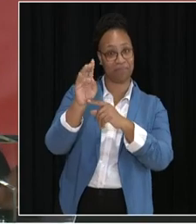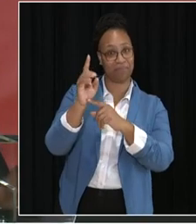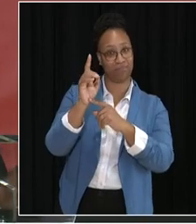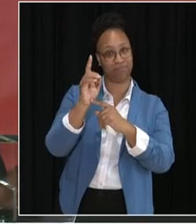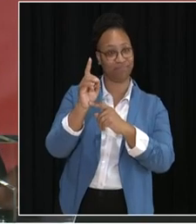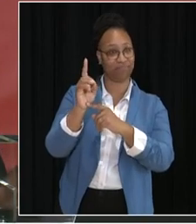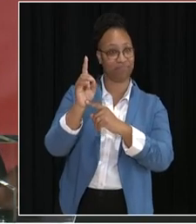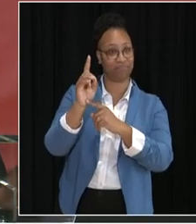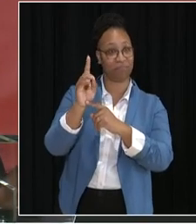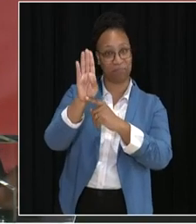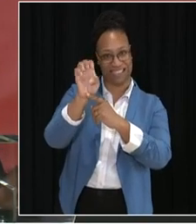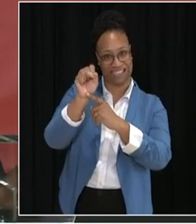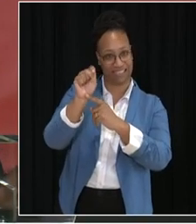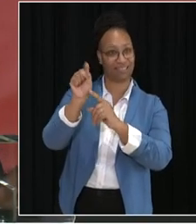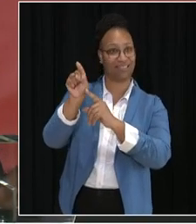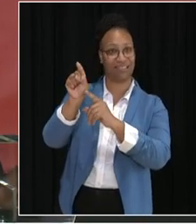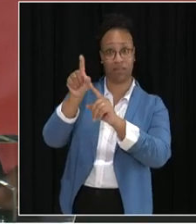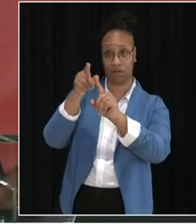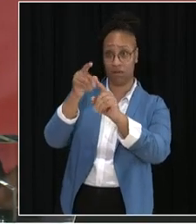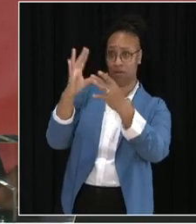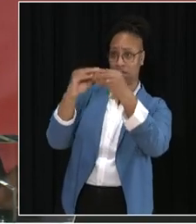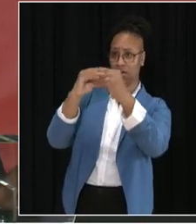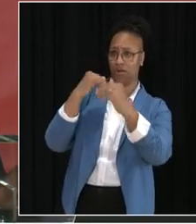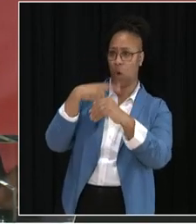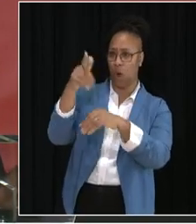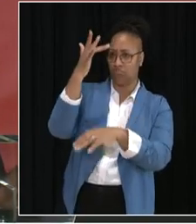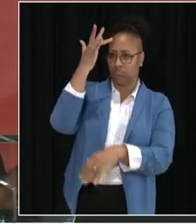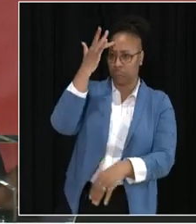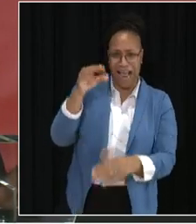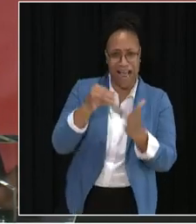beautiful minds here in our city. I'm telling you.